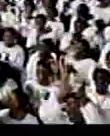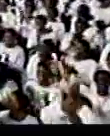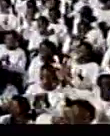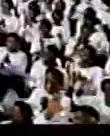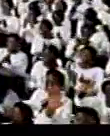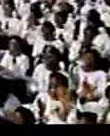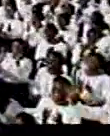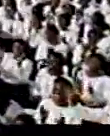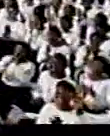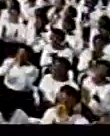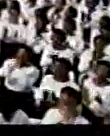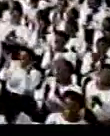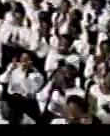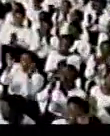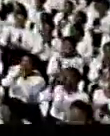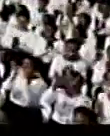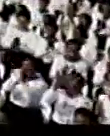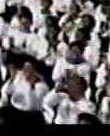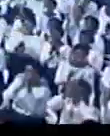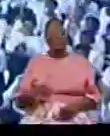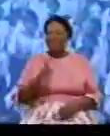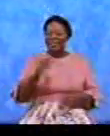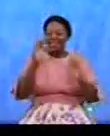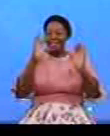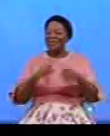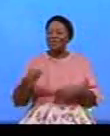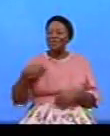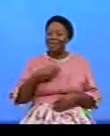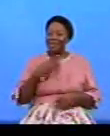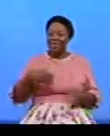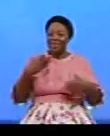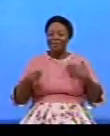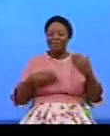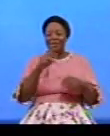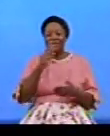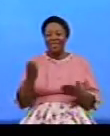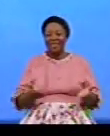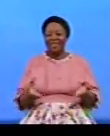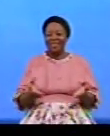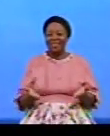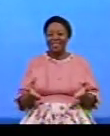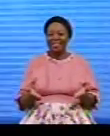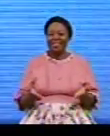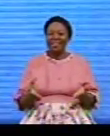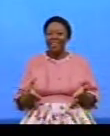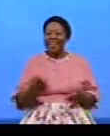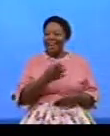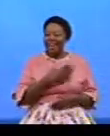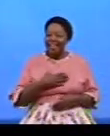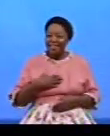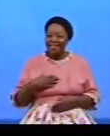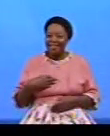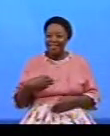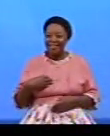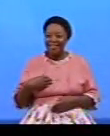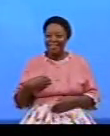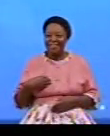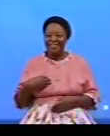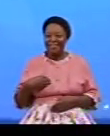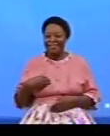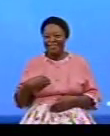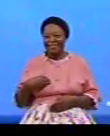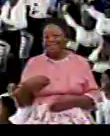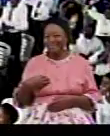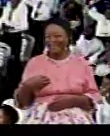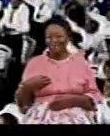bring restoration to the perverted soul. You see, all the things in the world, the